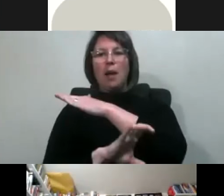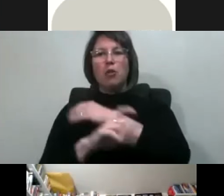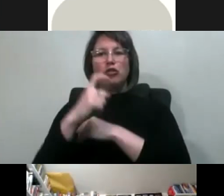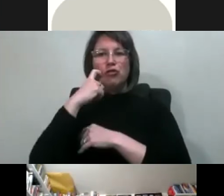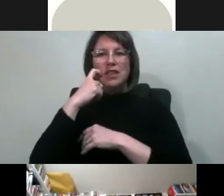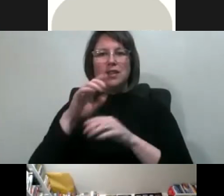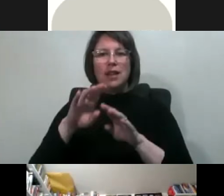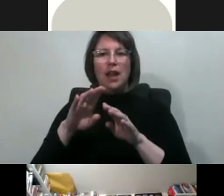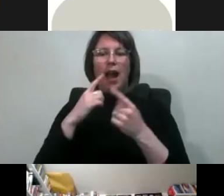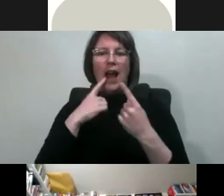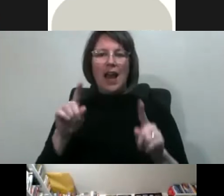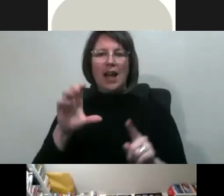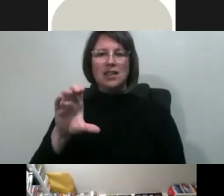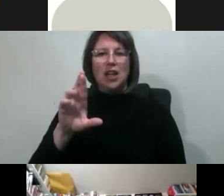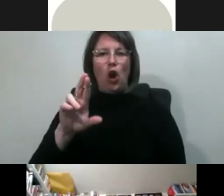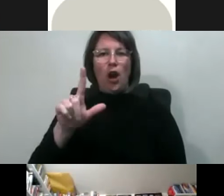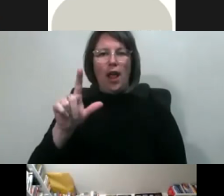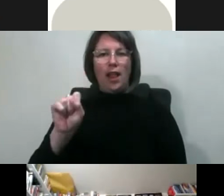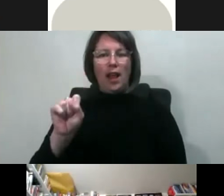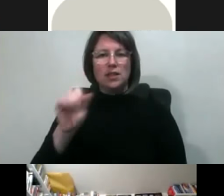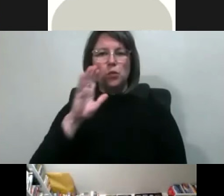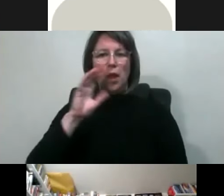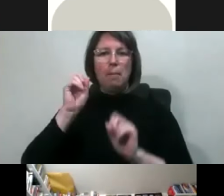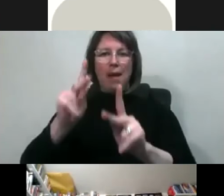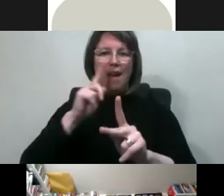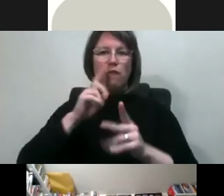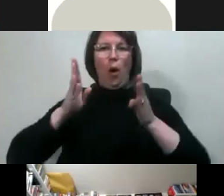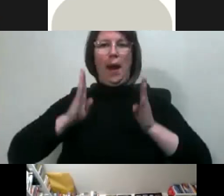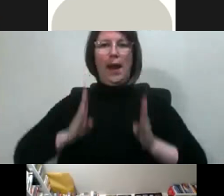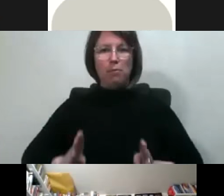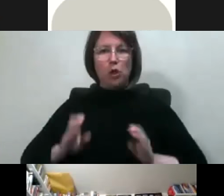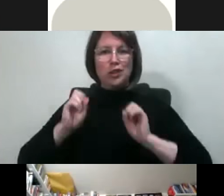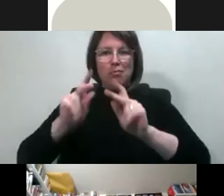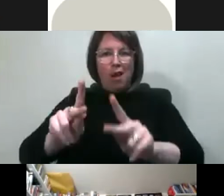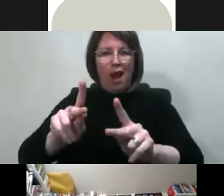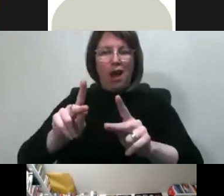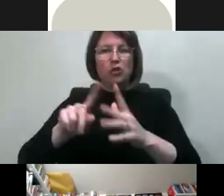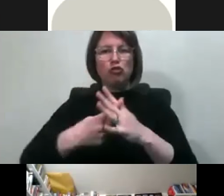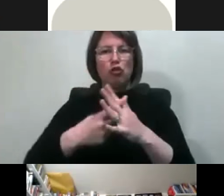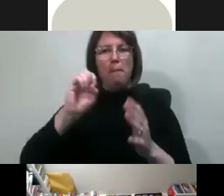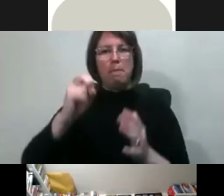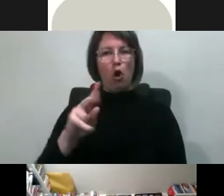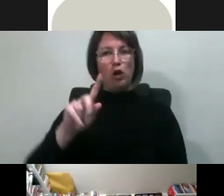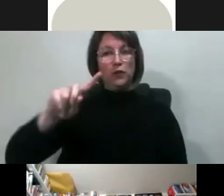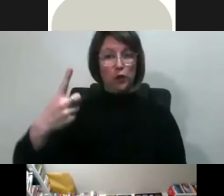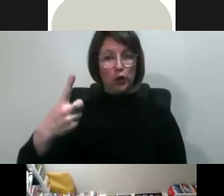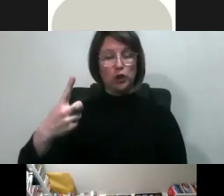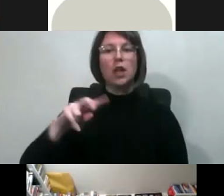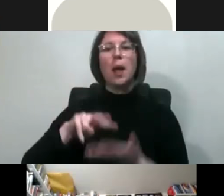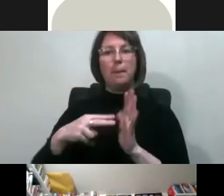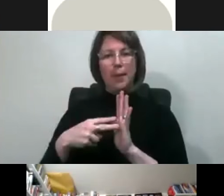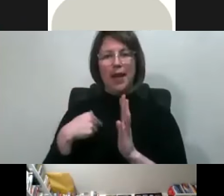announced that CRLS is going back for in-person starting March 1st, is that we're looking